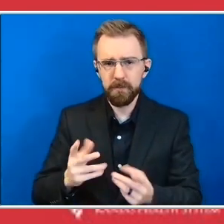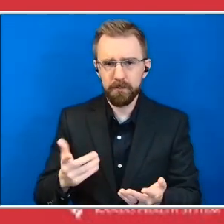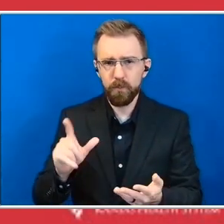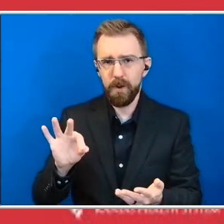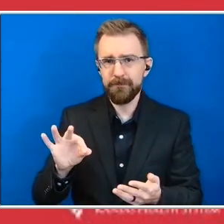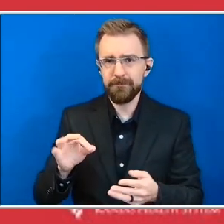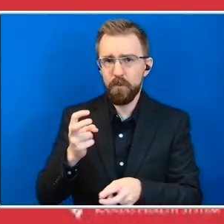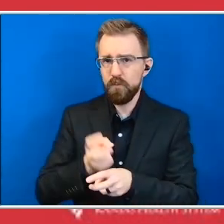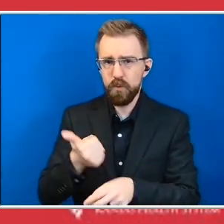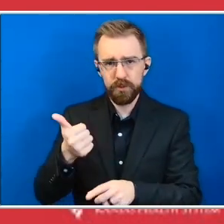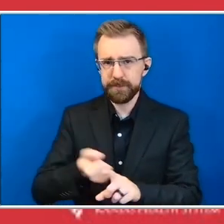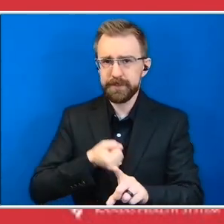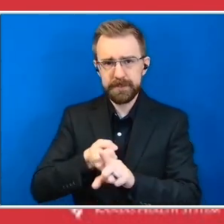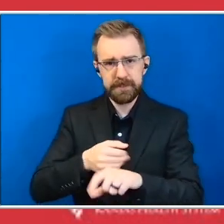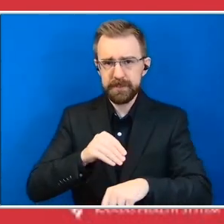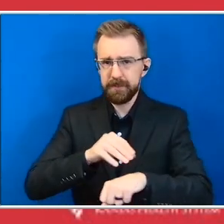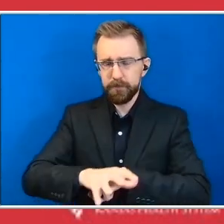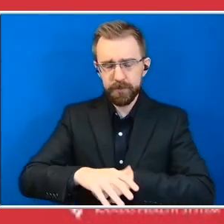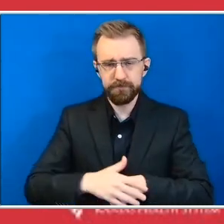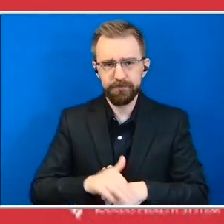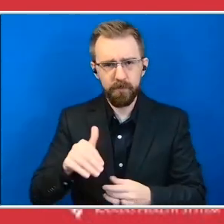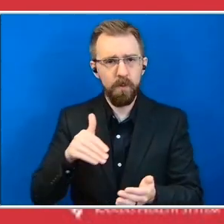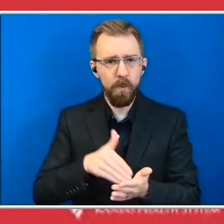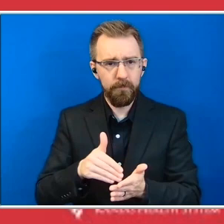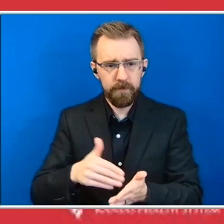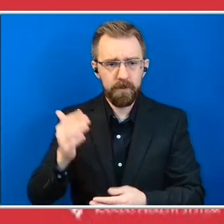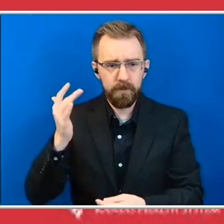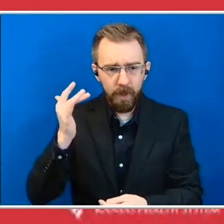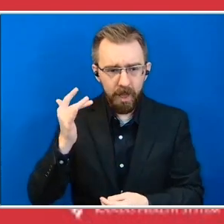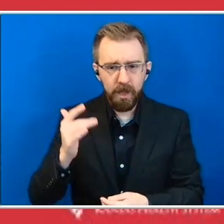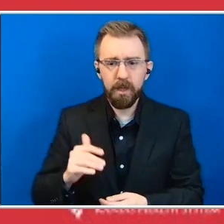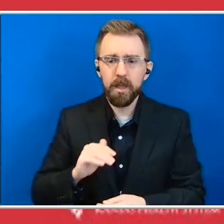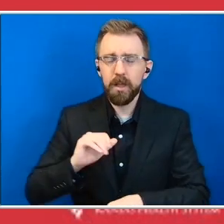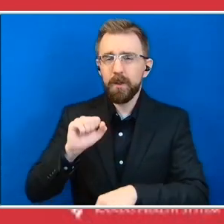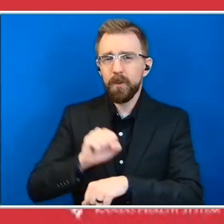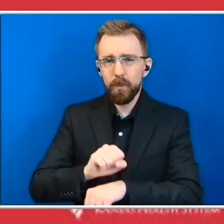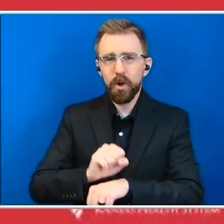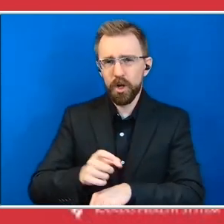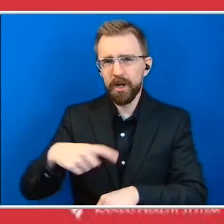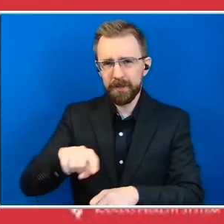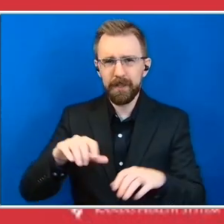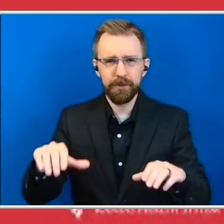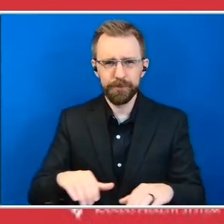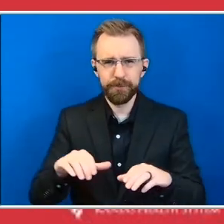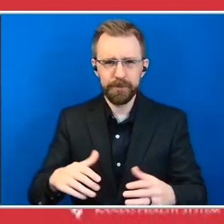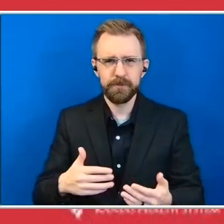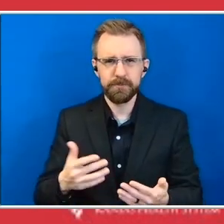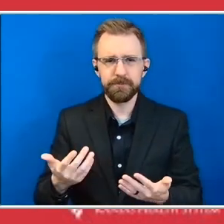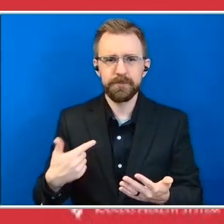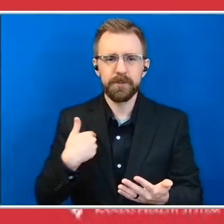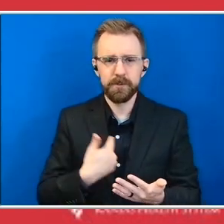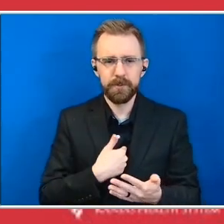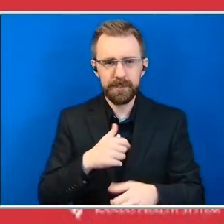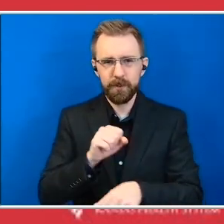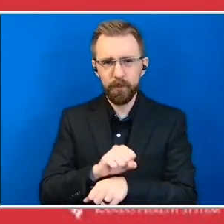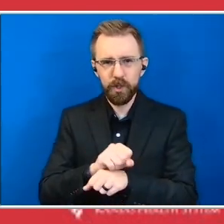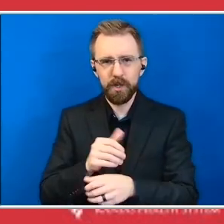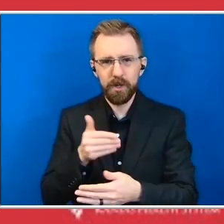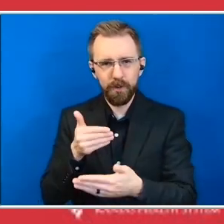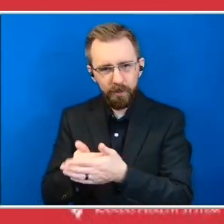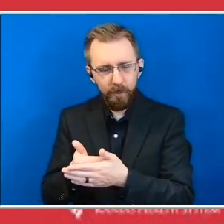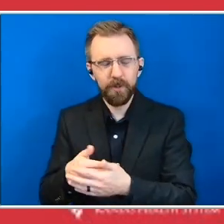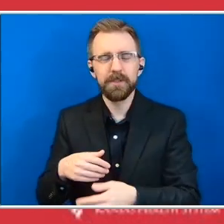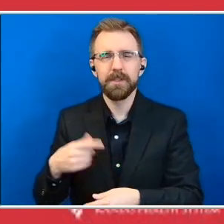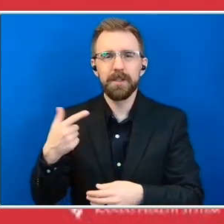hit. And that's often because of the work that Latinos do, the close multi-generational